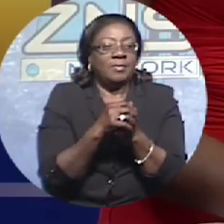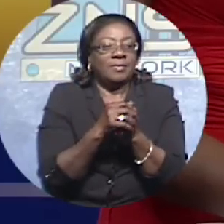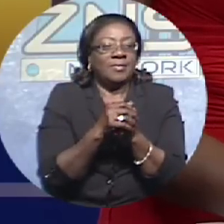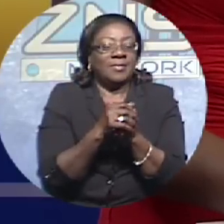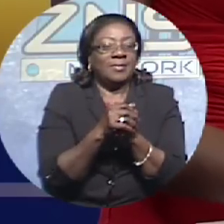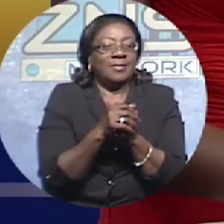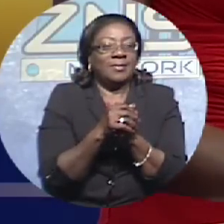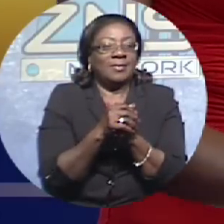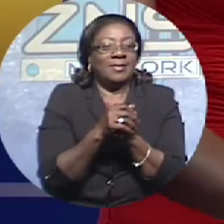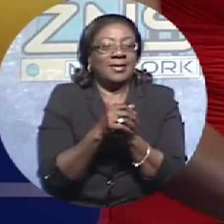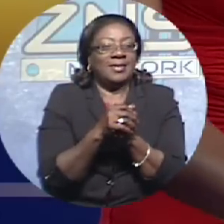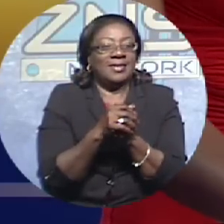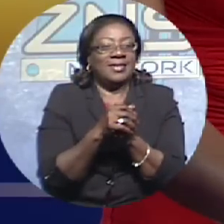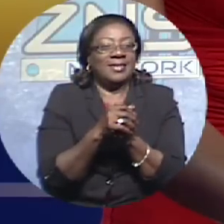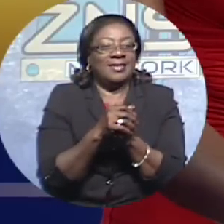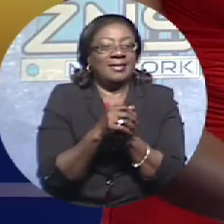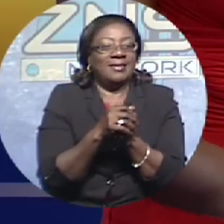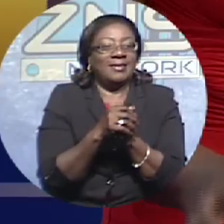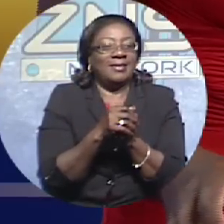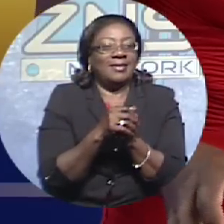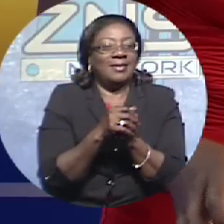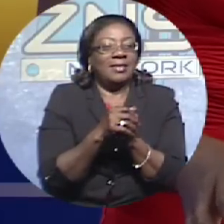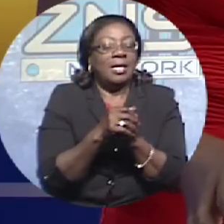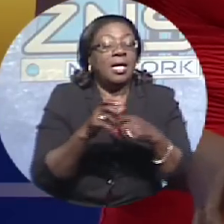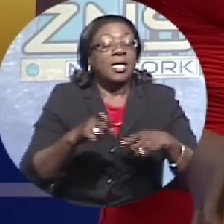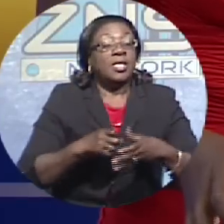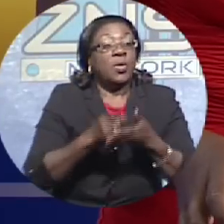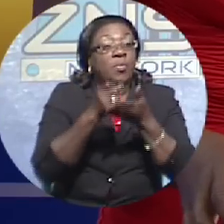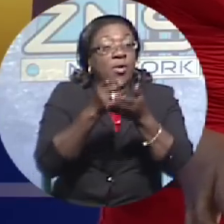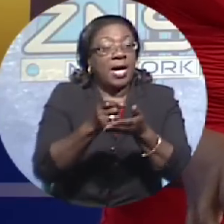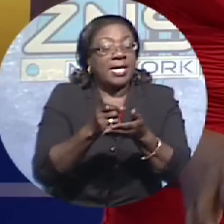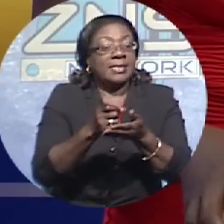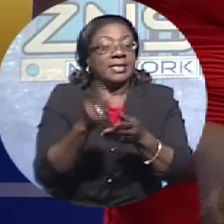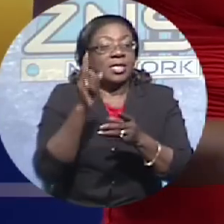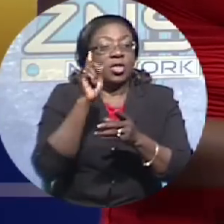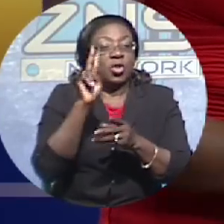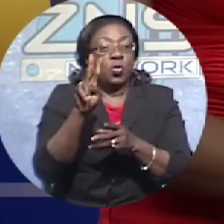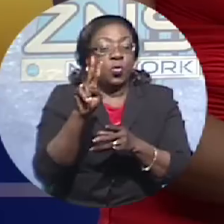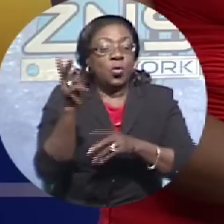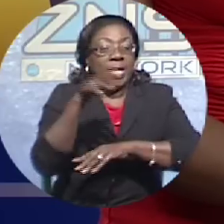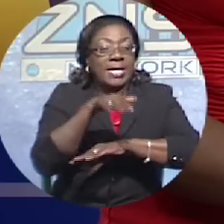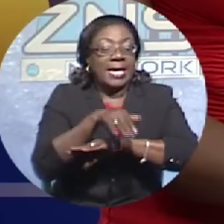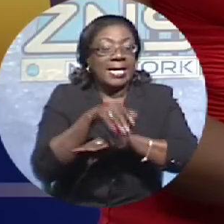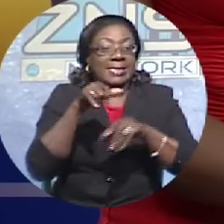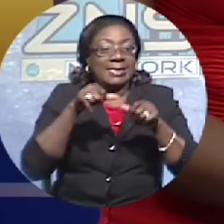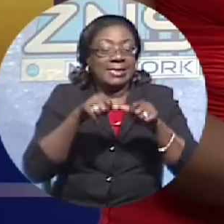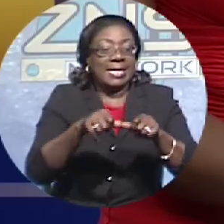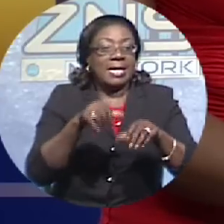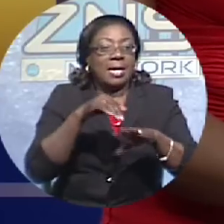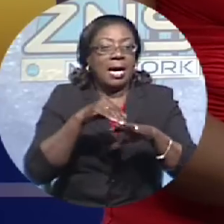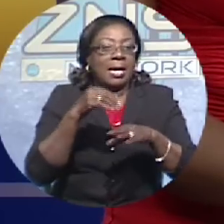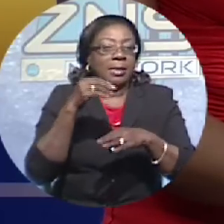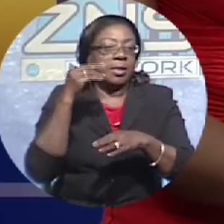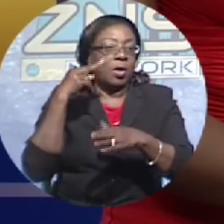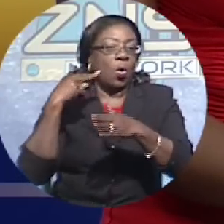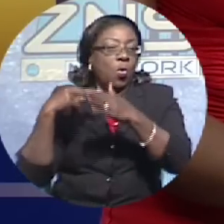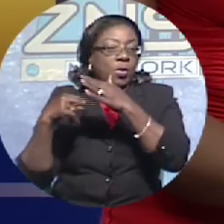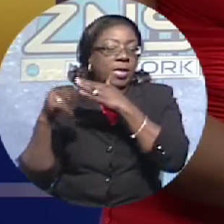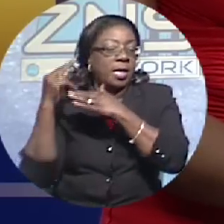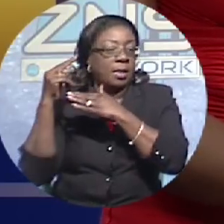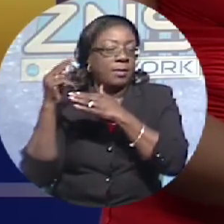And I want to tell you that the prize tonight is a 2-night stay at the Royal Tower. So that's a good one, especially for